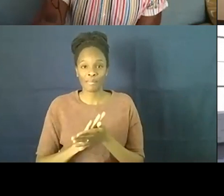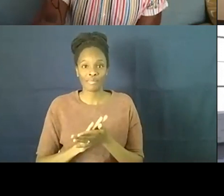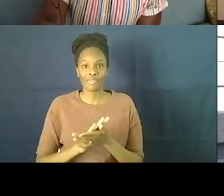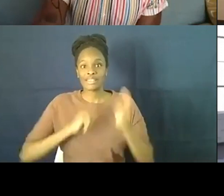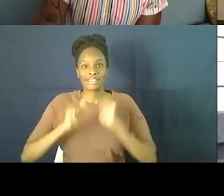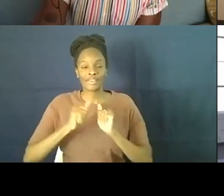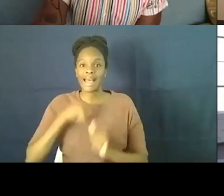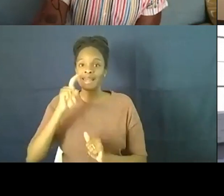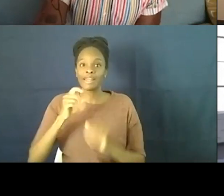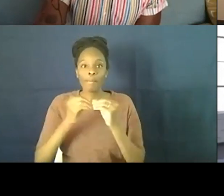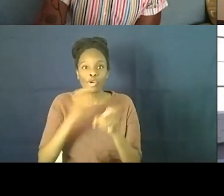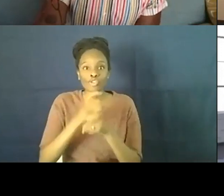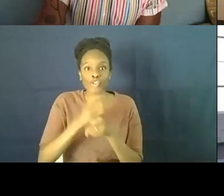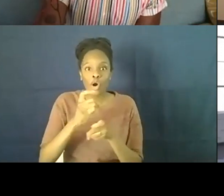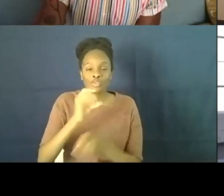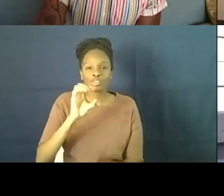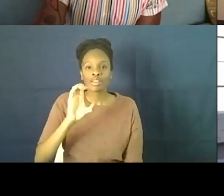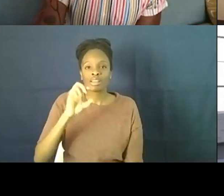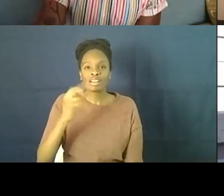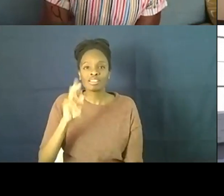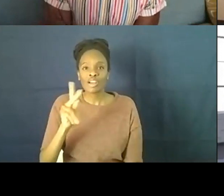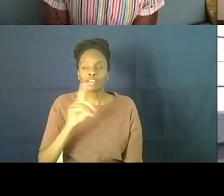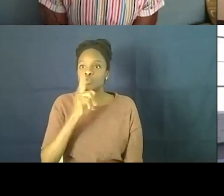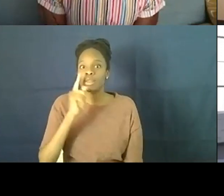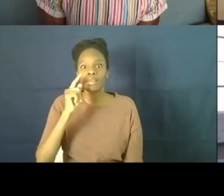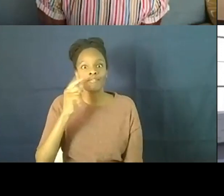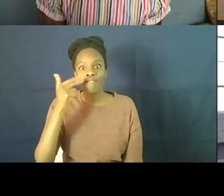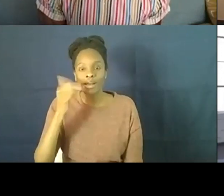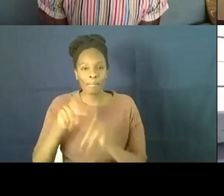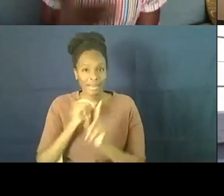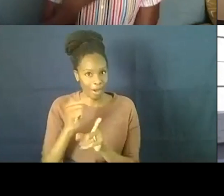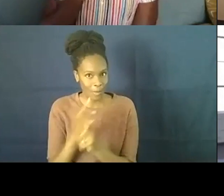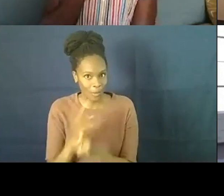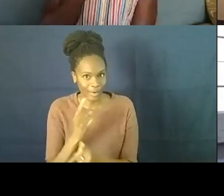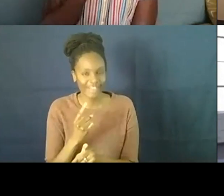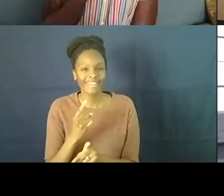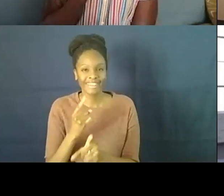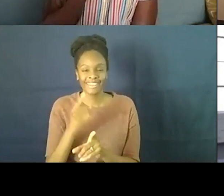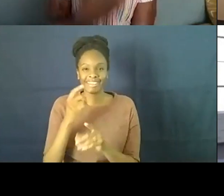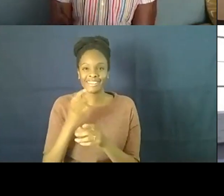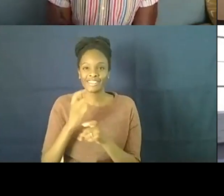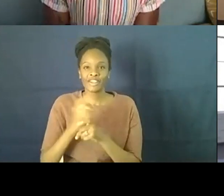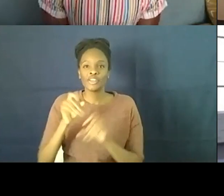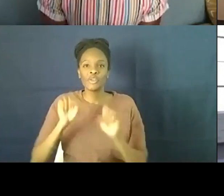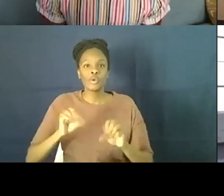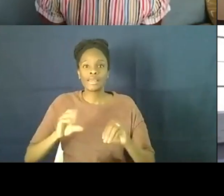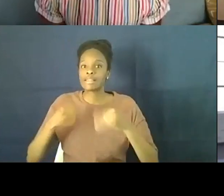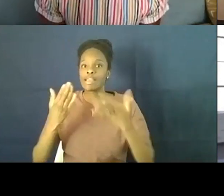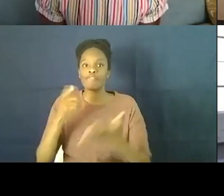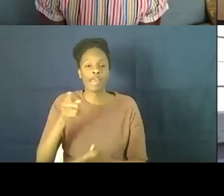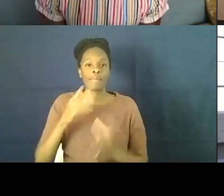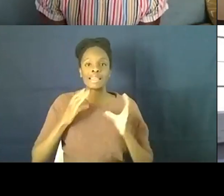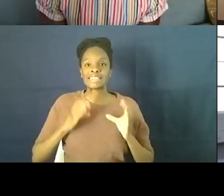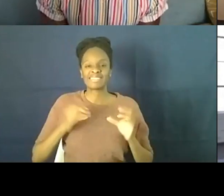like one of the most funniest, but inappropriately, like you can give him, you know, Citizen Kane, and that shit